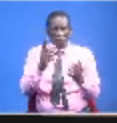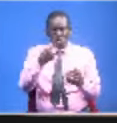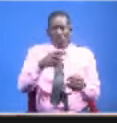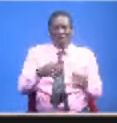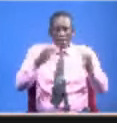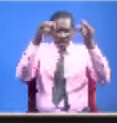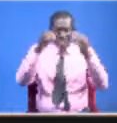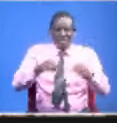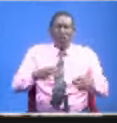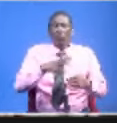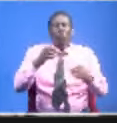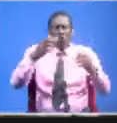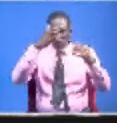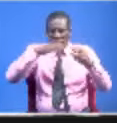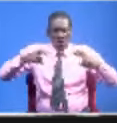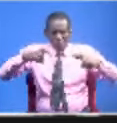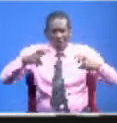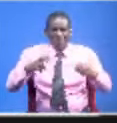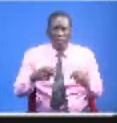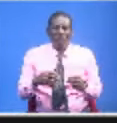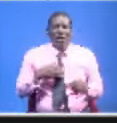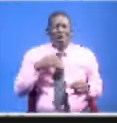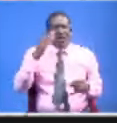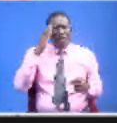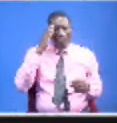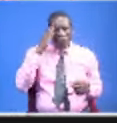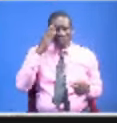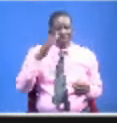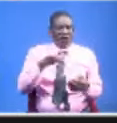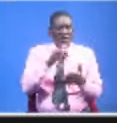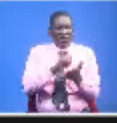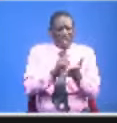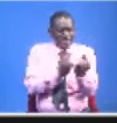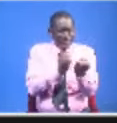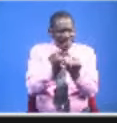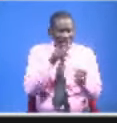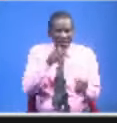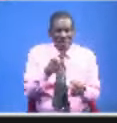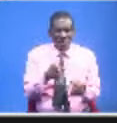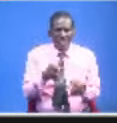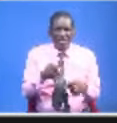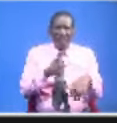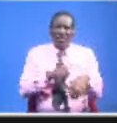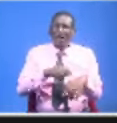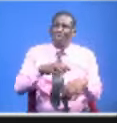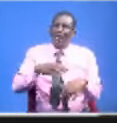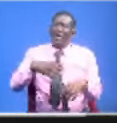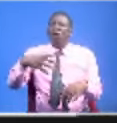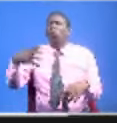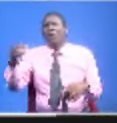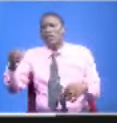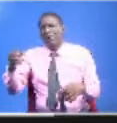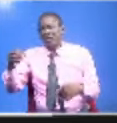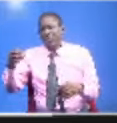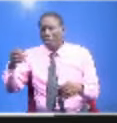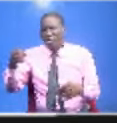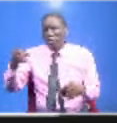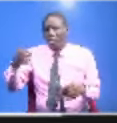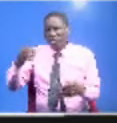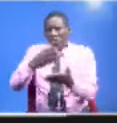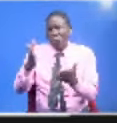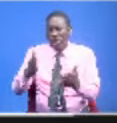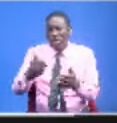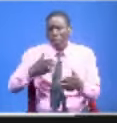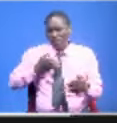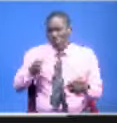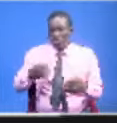to investigate. Lakini I think hiyo Saturday juu nimeenda juu akapata, I think ile mtoto upata ka chance